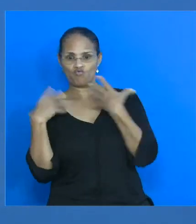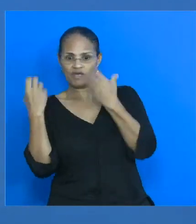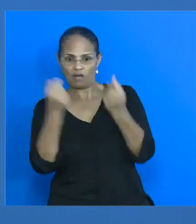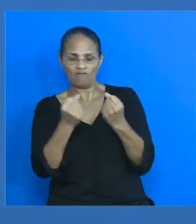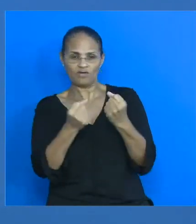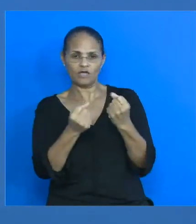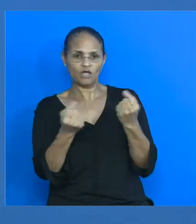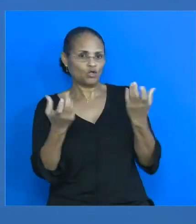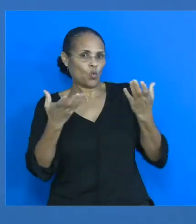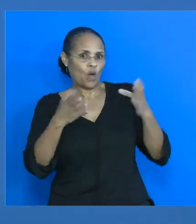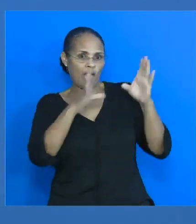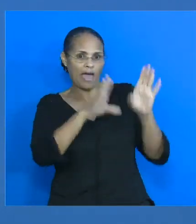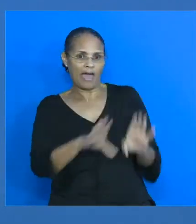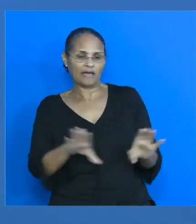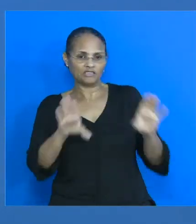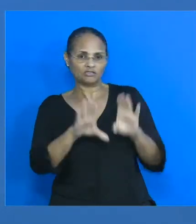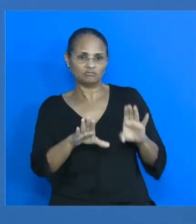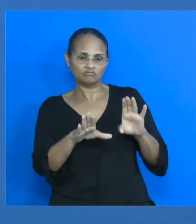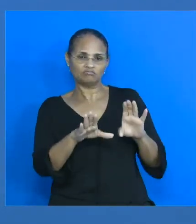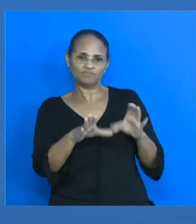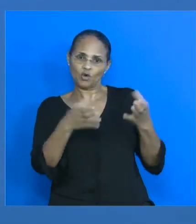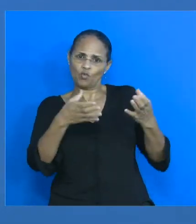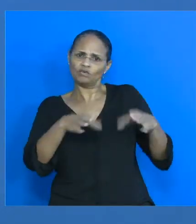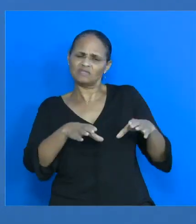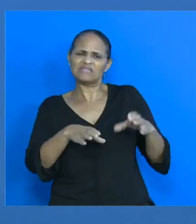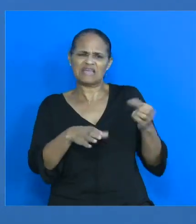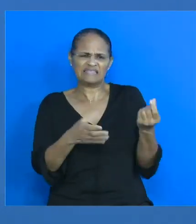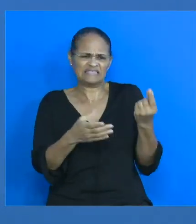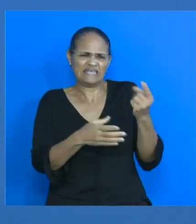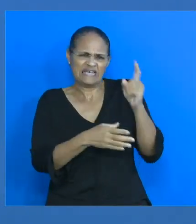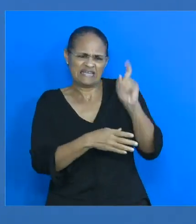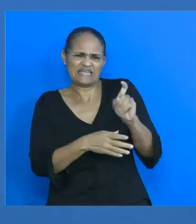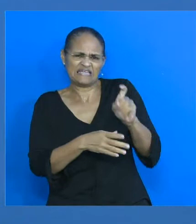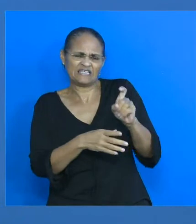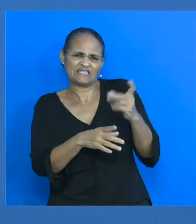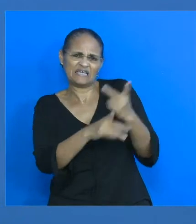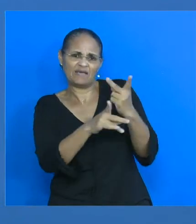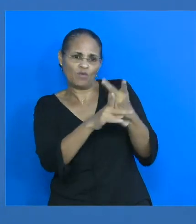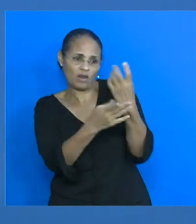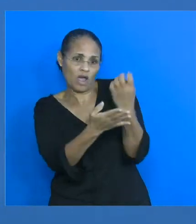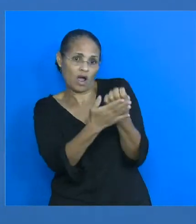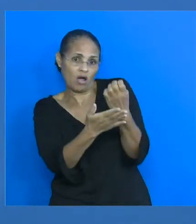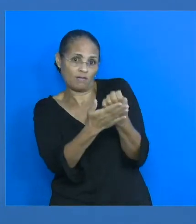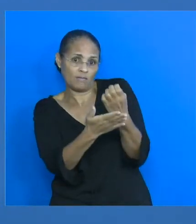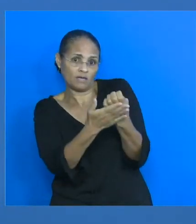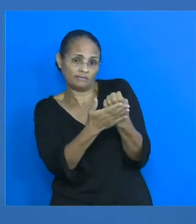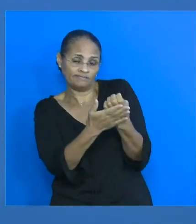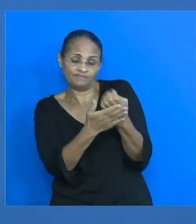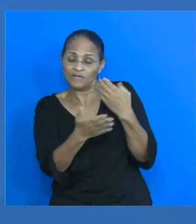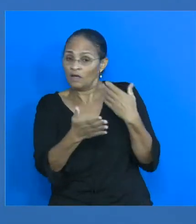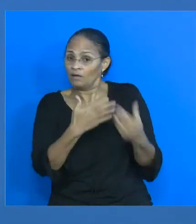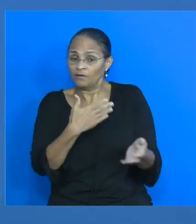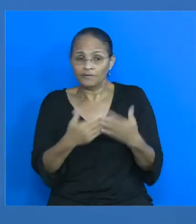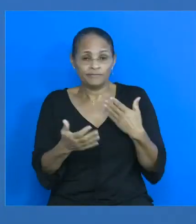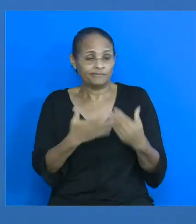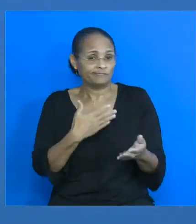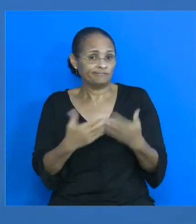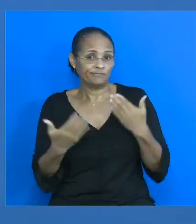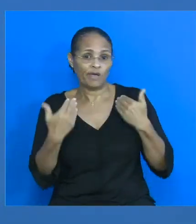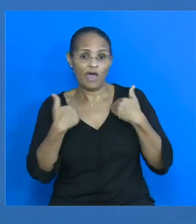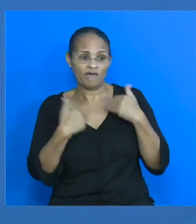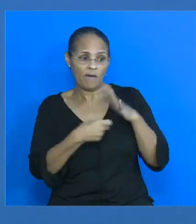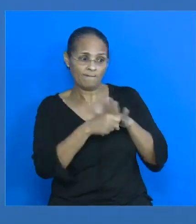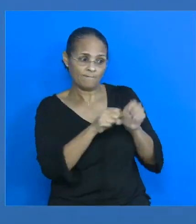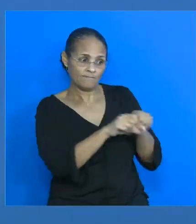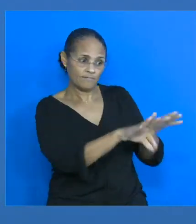wants to take actions that will put at risk the activity that is taking place inside of the economy, despite the fact that we have a